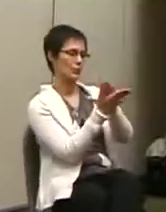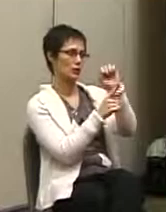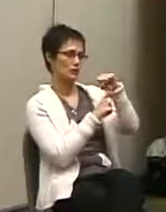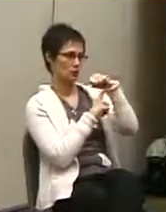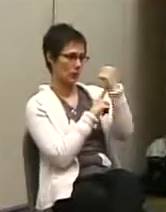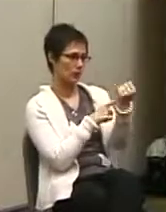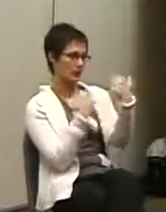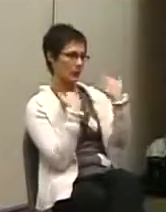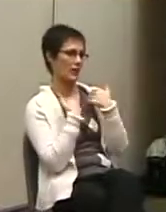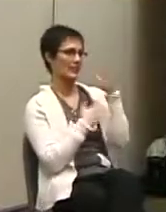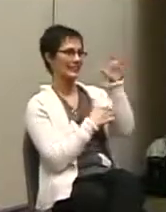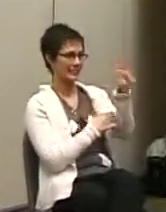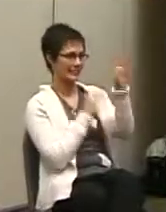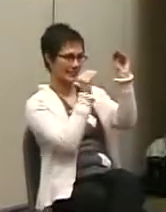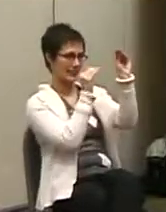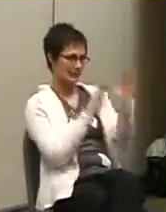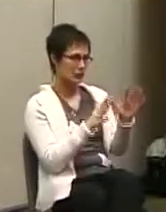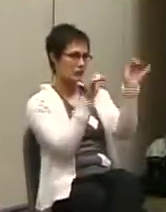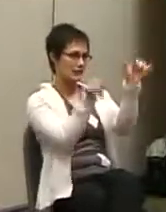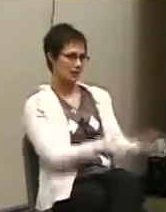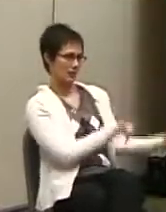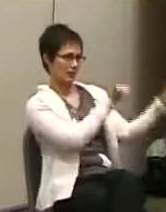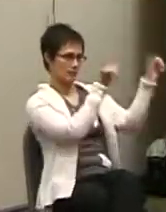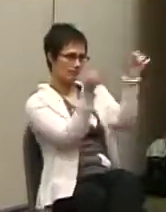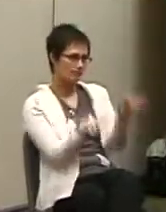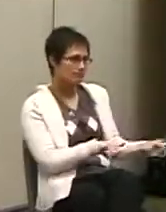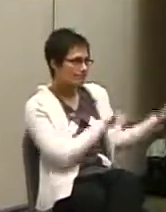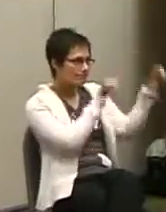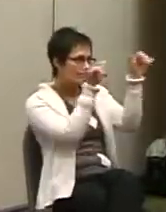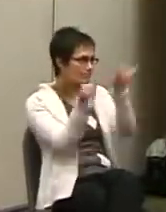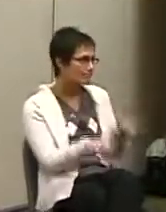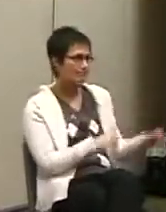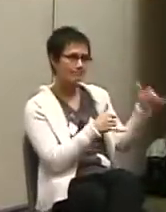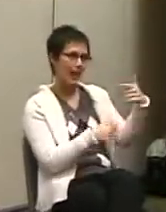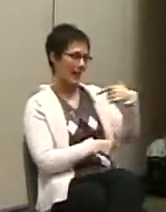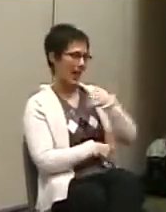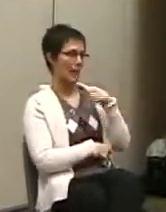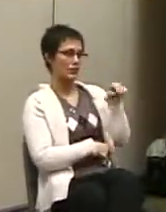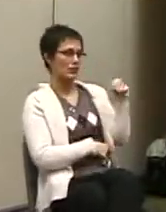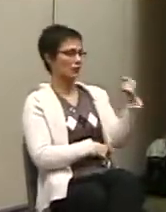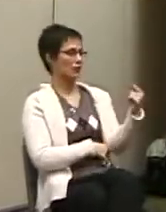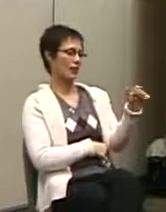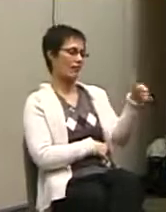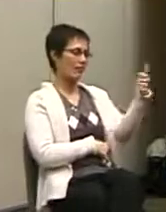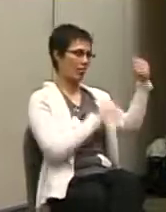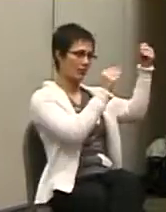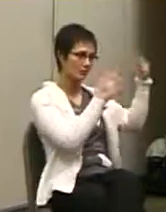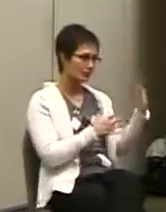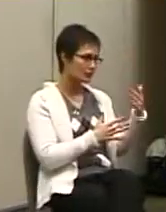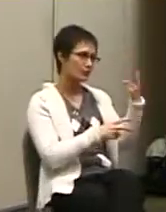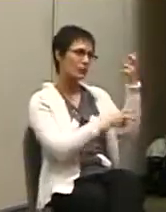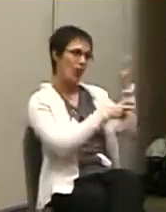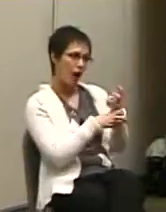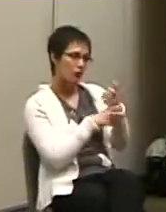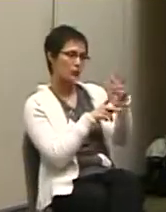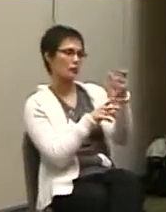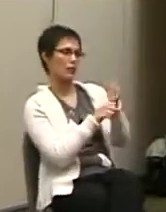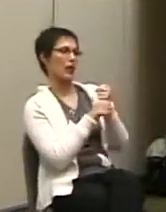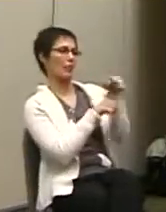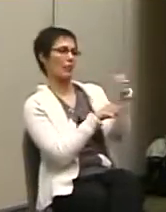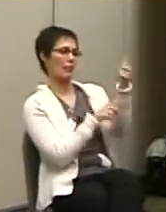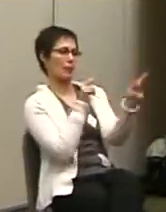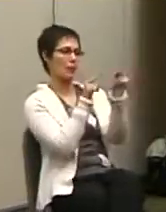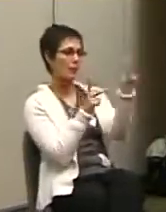have 6 teachers all doing the same thing the same way, and I'm just a peer, I'm just a fellow teacher. It's hard to get everyone to buy into